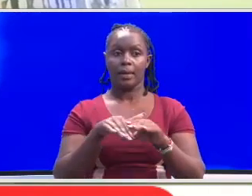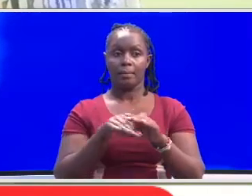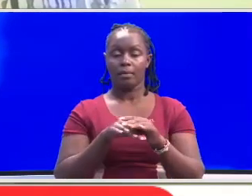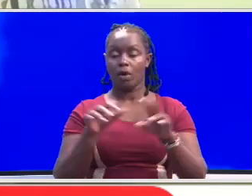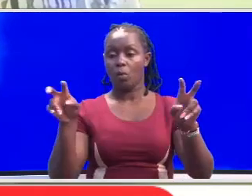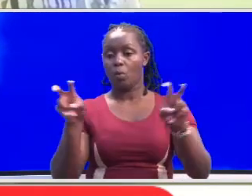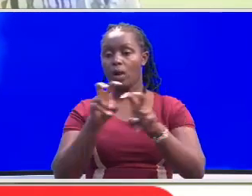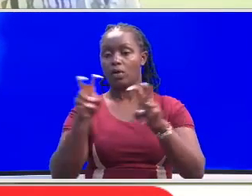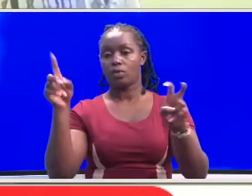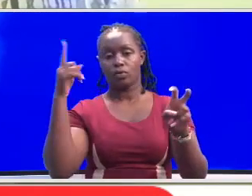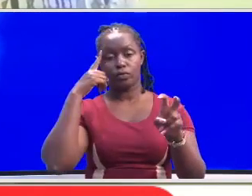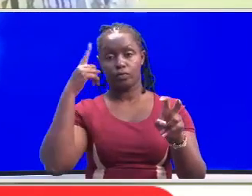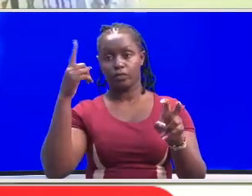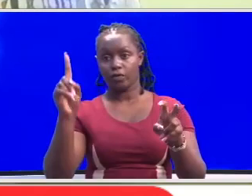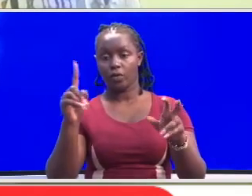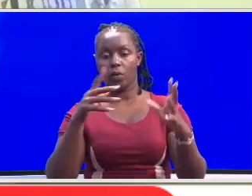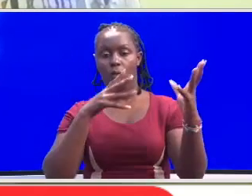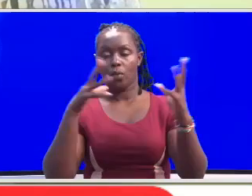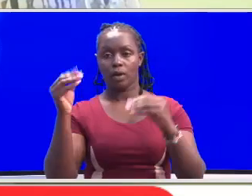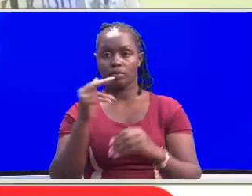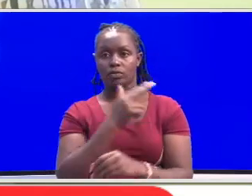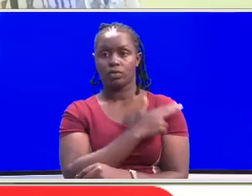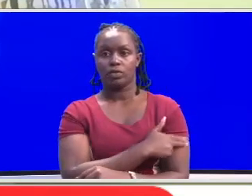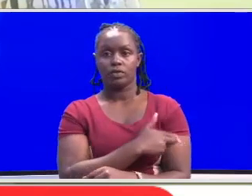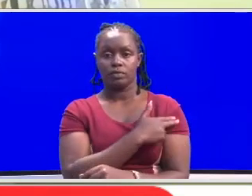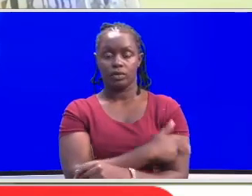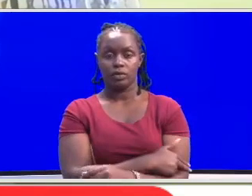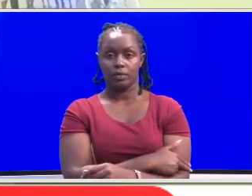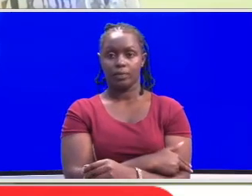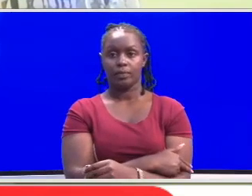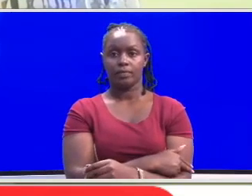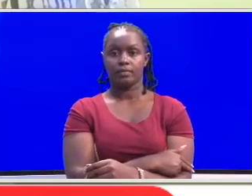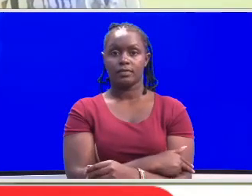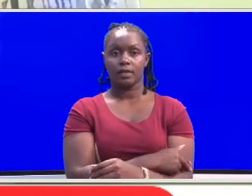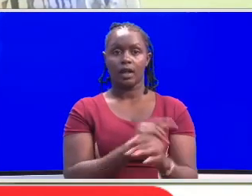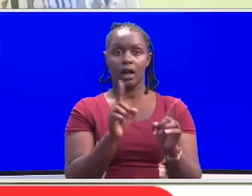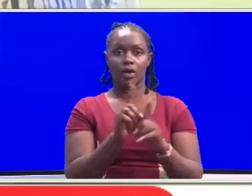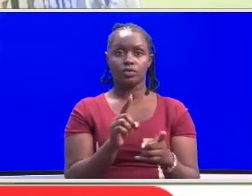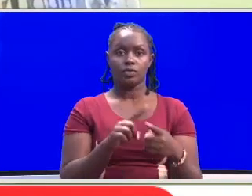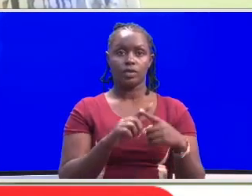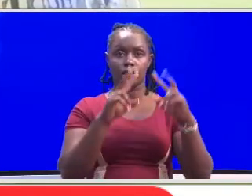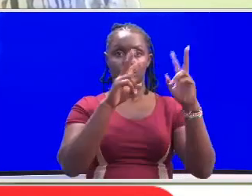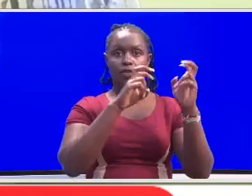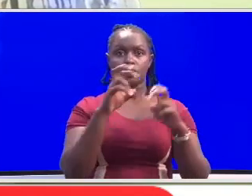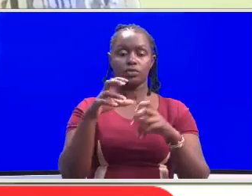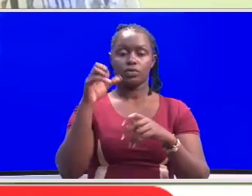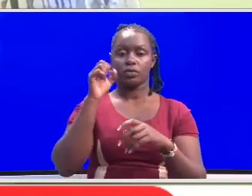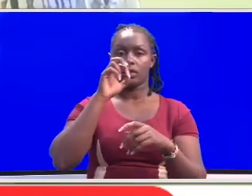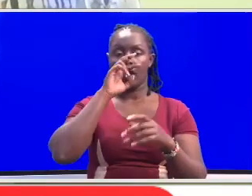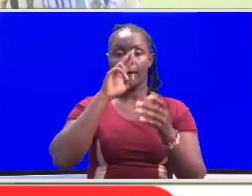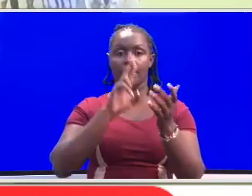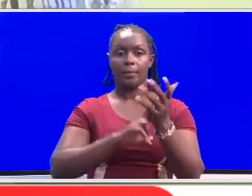She was taken to hospital. The matter was reported to police.